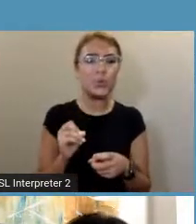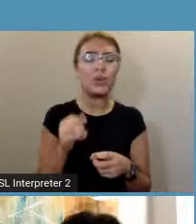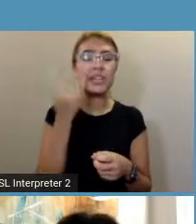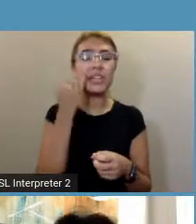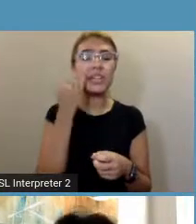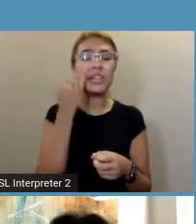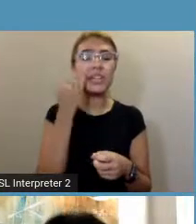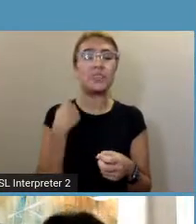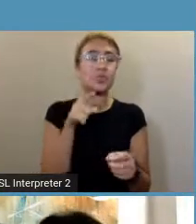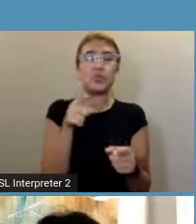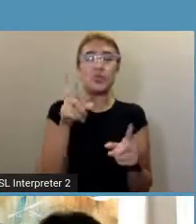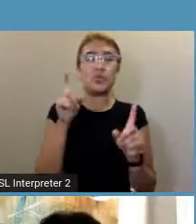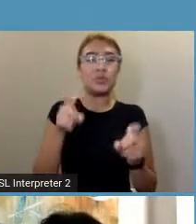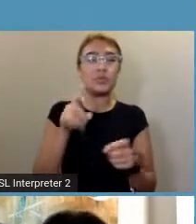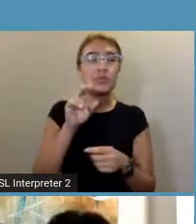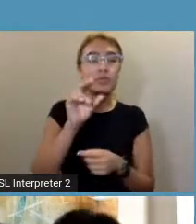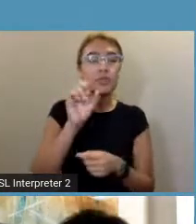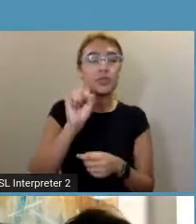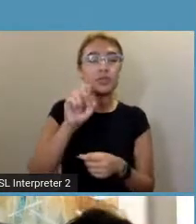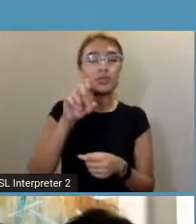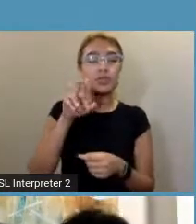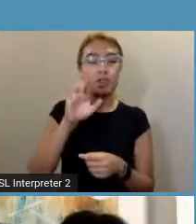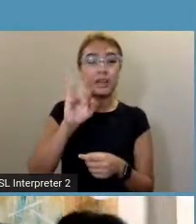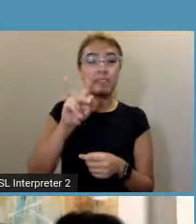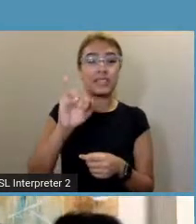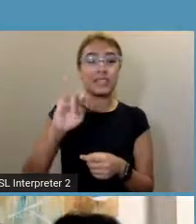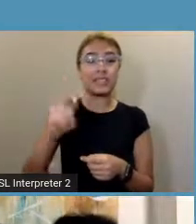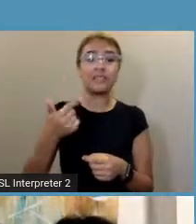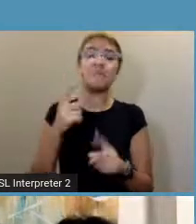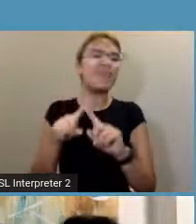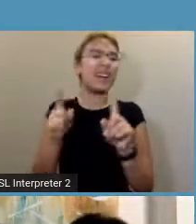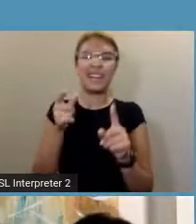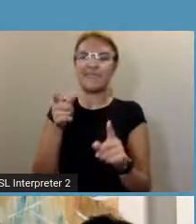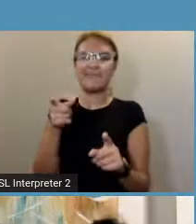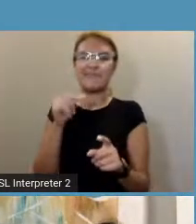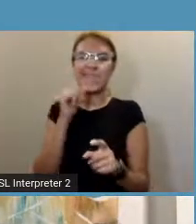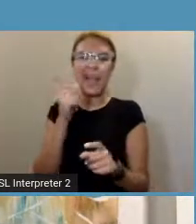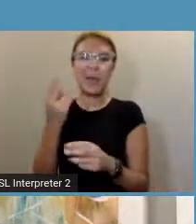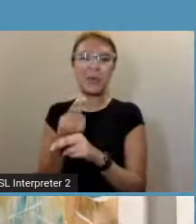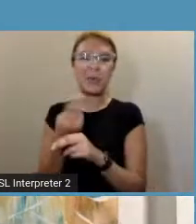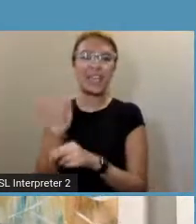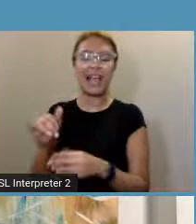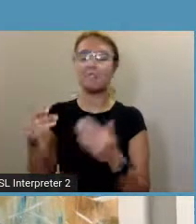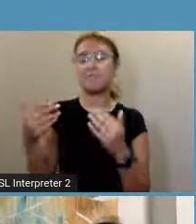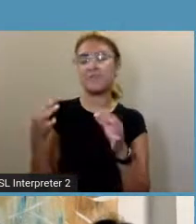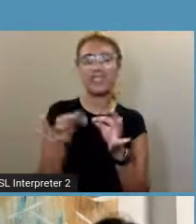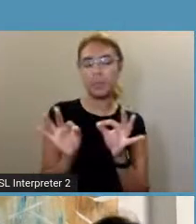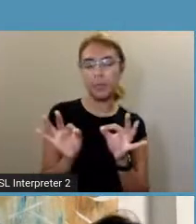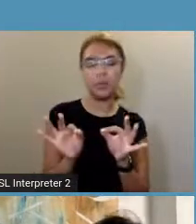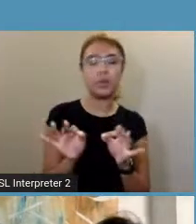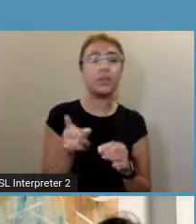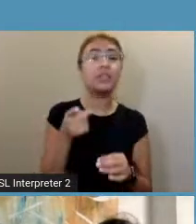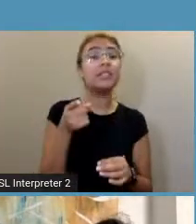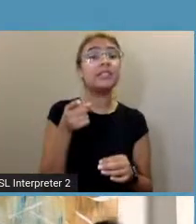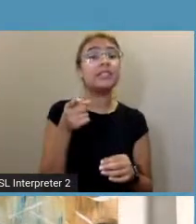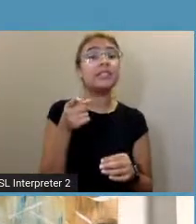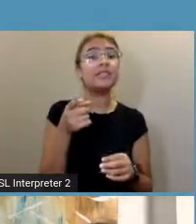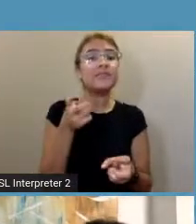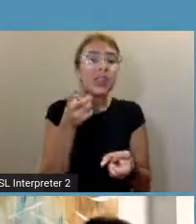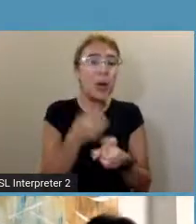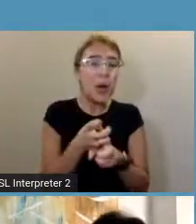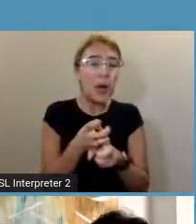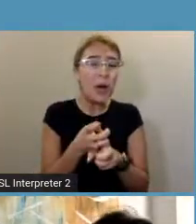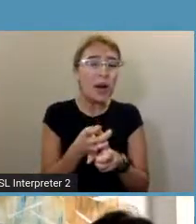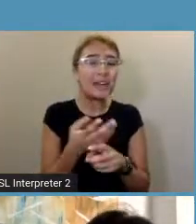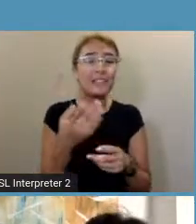into scripting. So it shouldn't be a problem for most. And then this one is tricky because it looks like a 3D space, but in